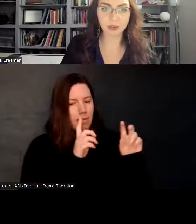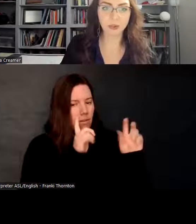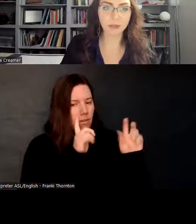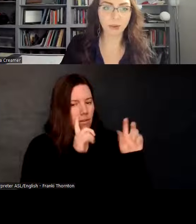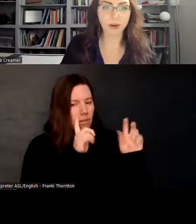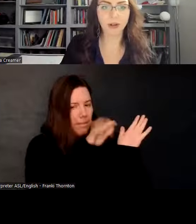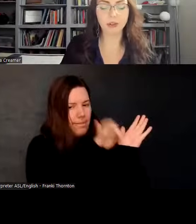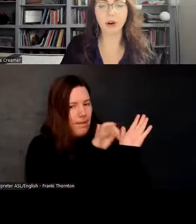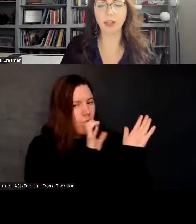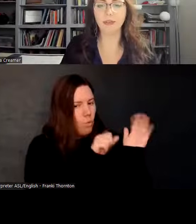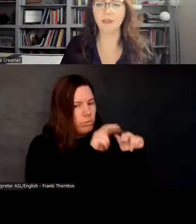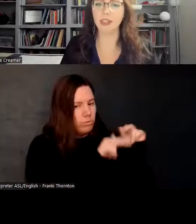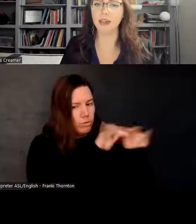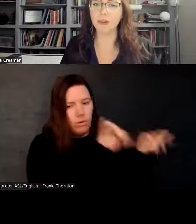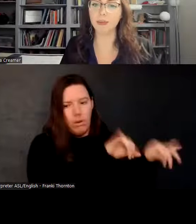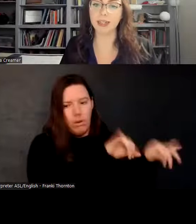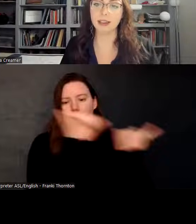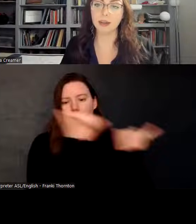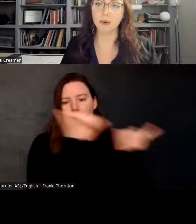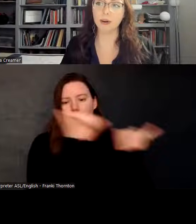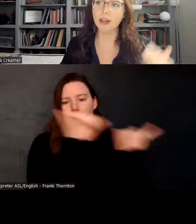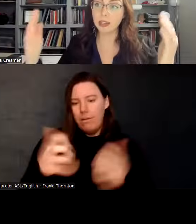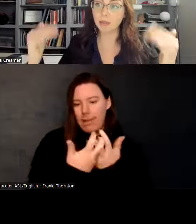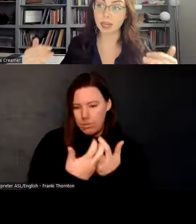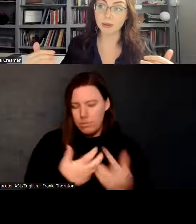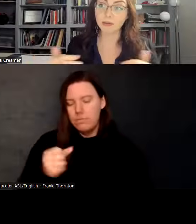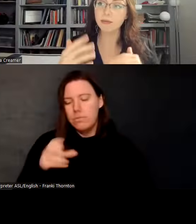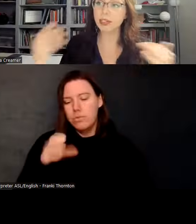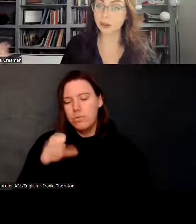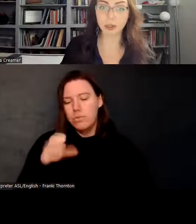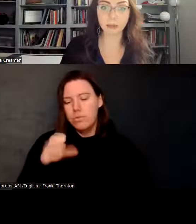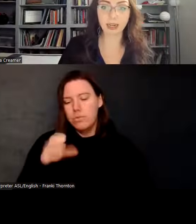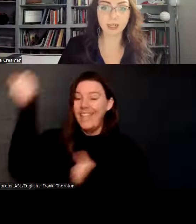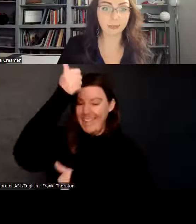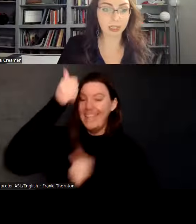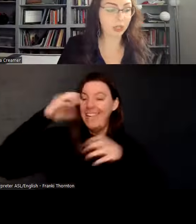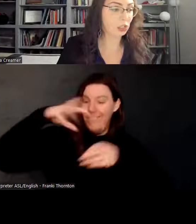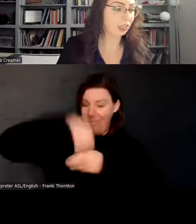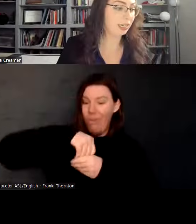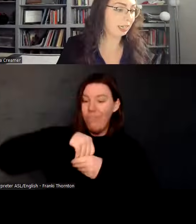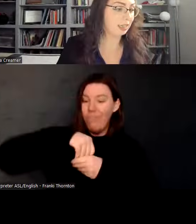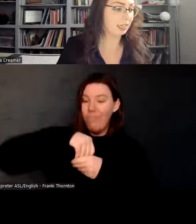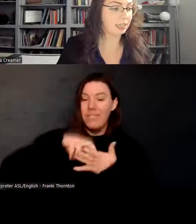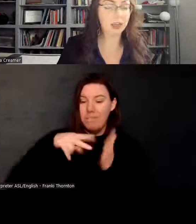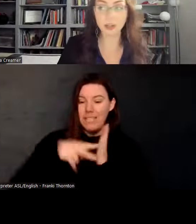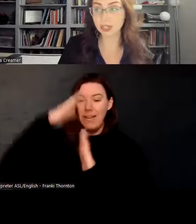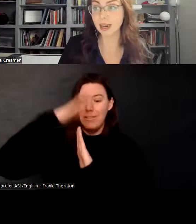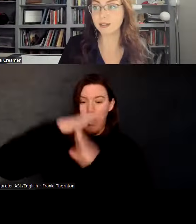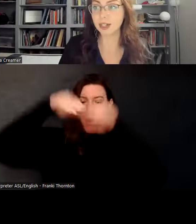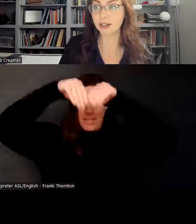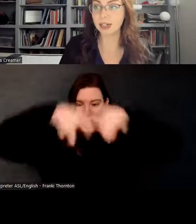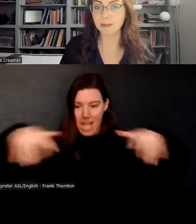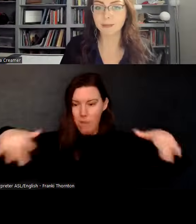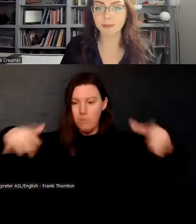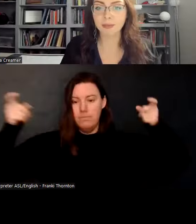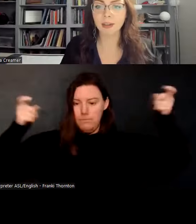seemed to support a strong level of elite involvement and therefore top-down, centrally planned administration in this countryside